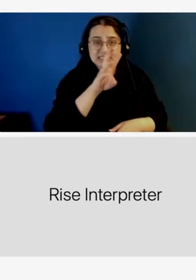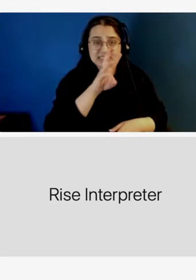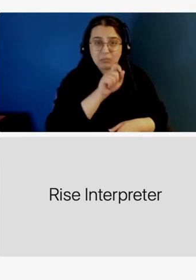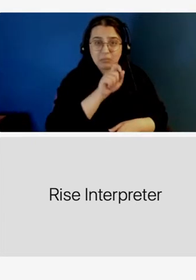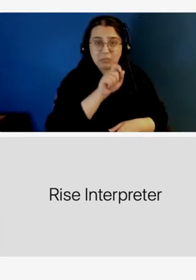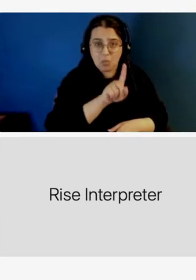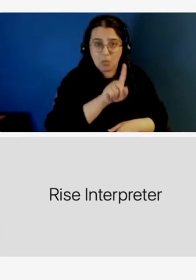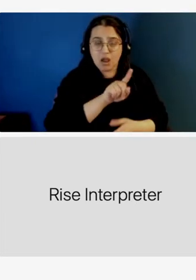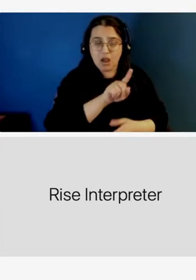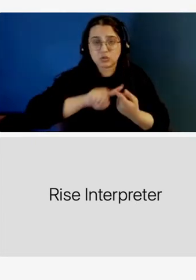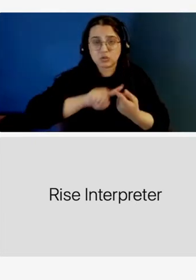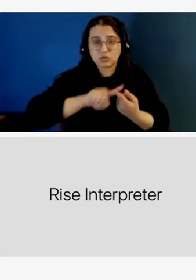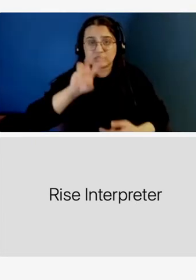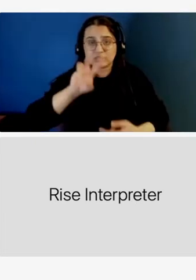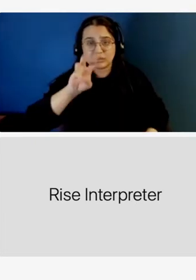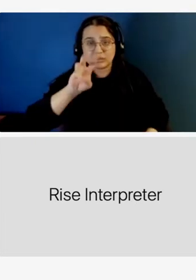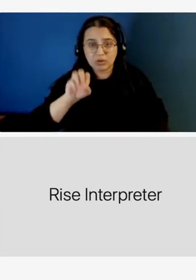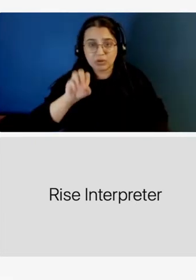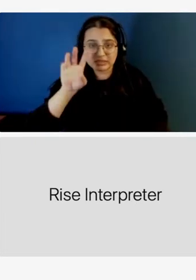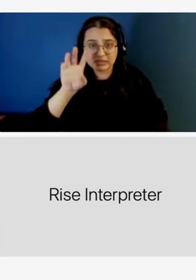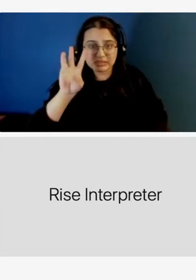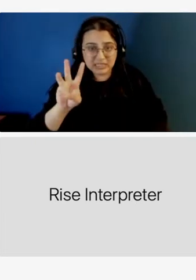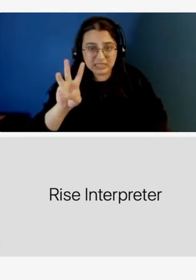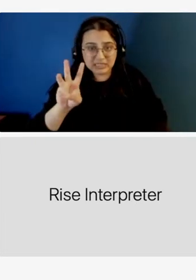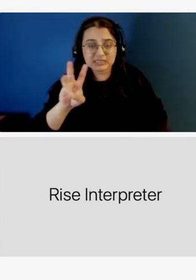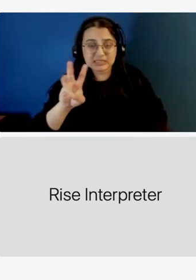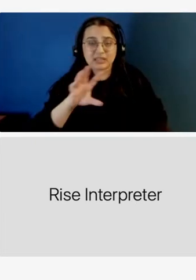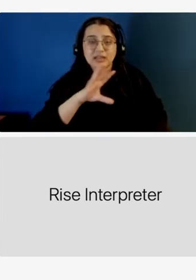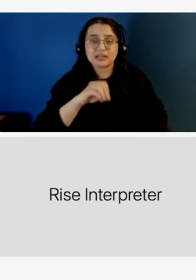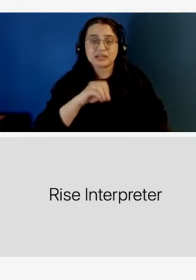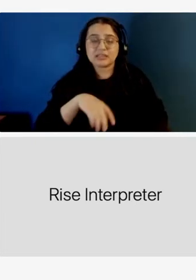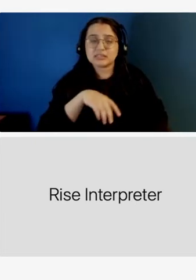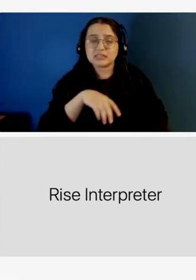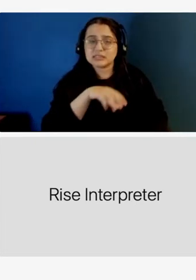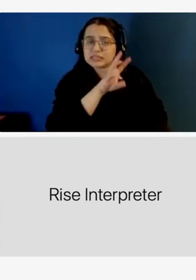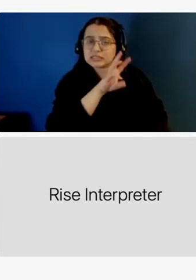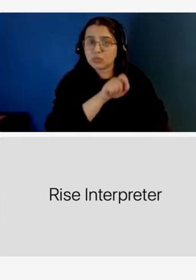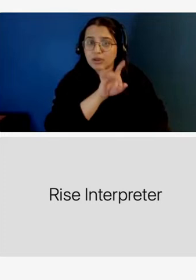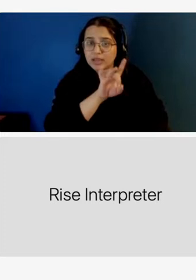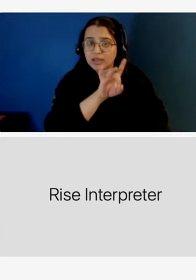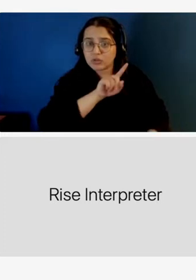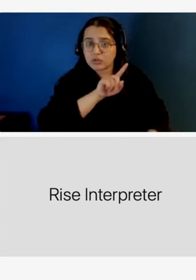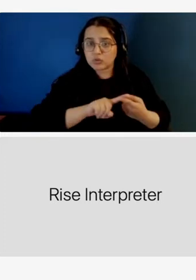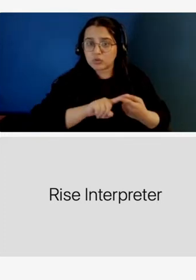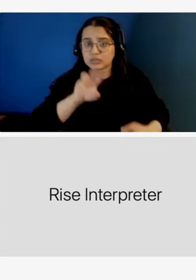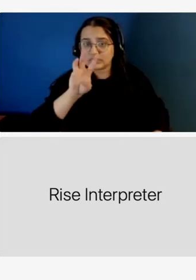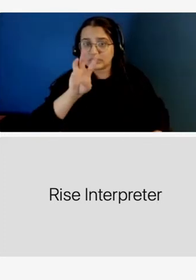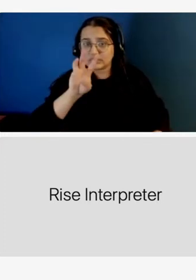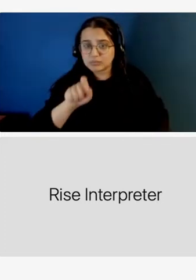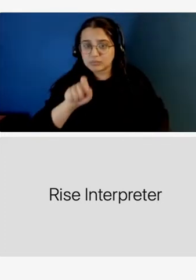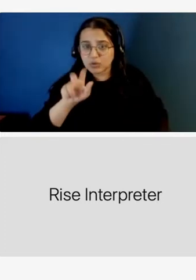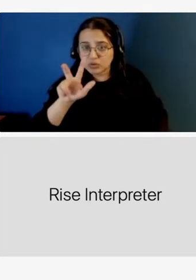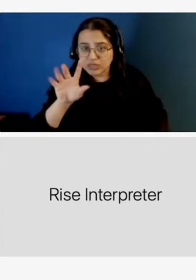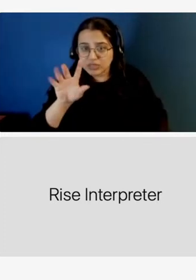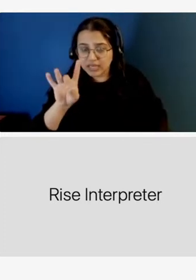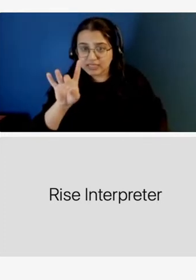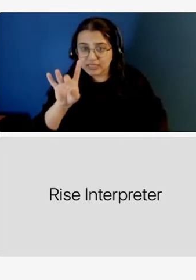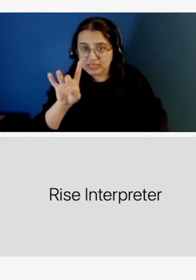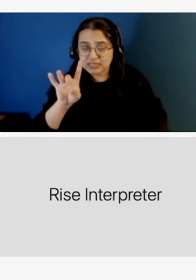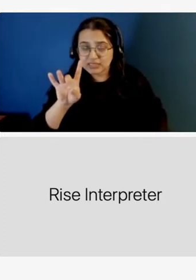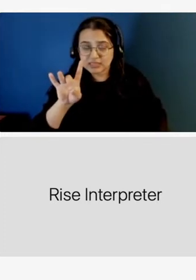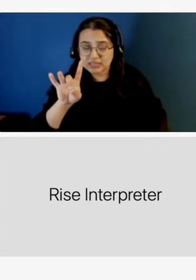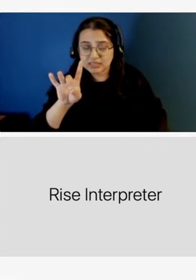and 6.8 through 6.38? So moved. I have a motion by Board Member